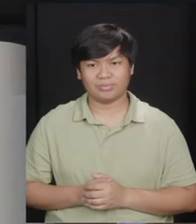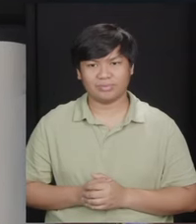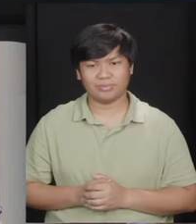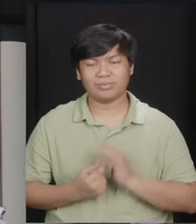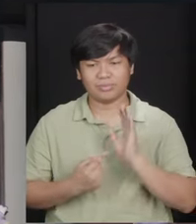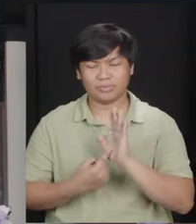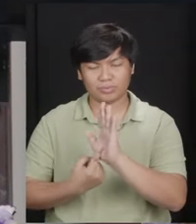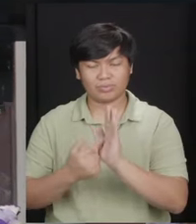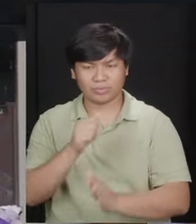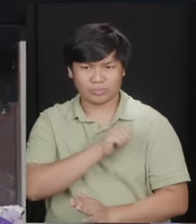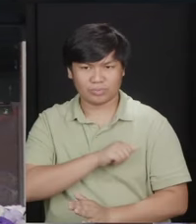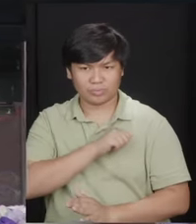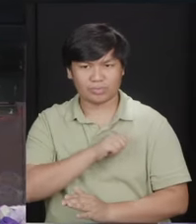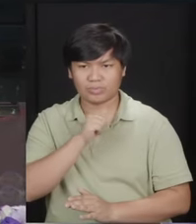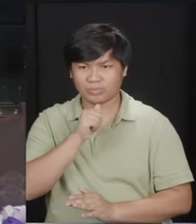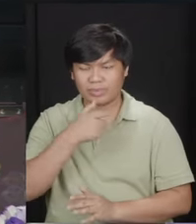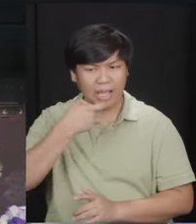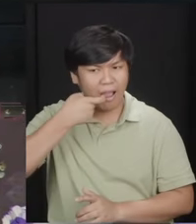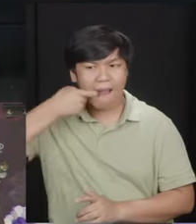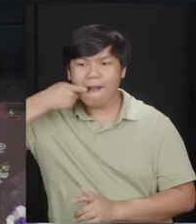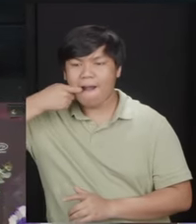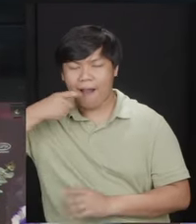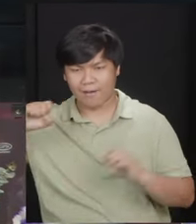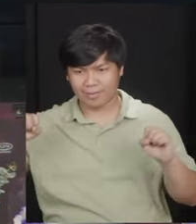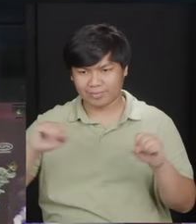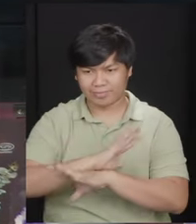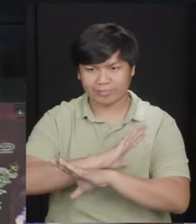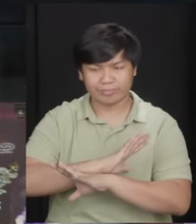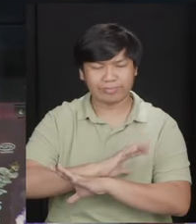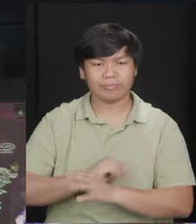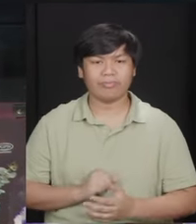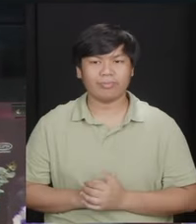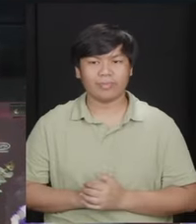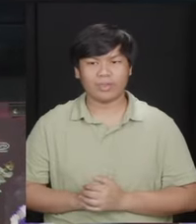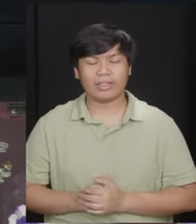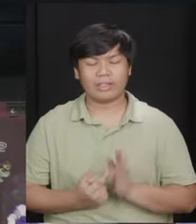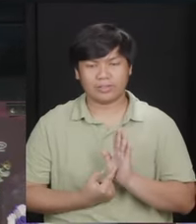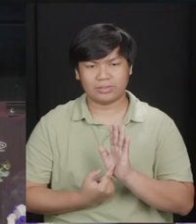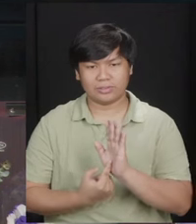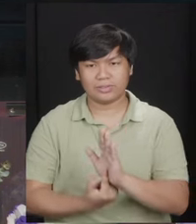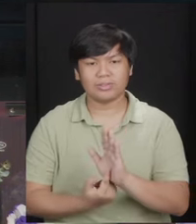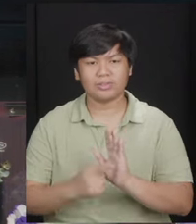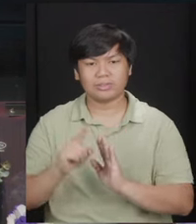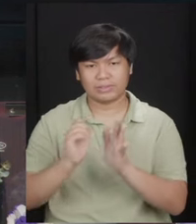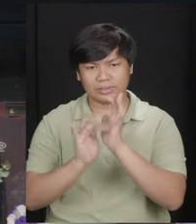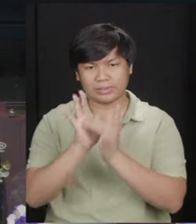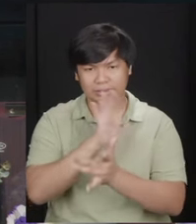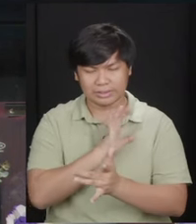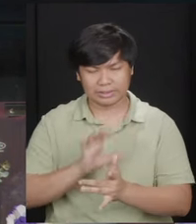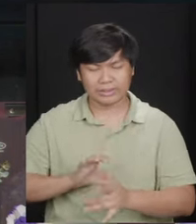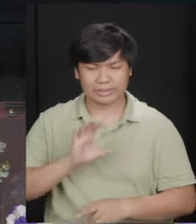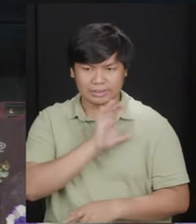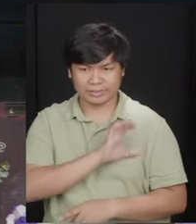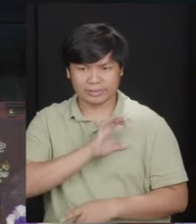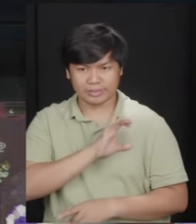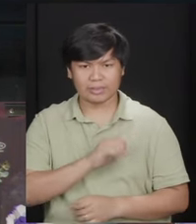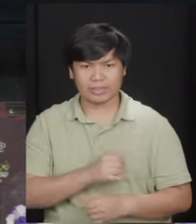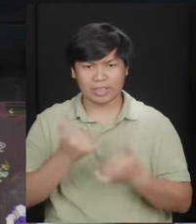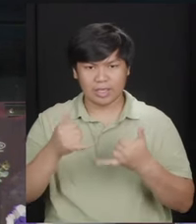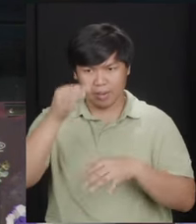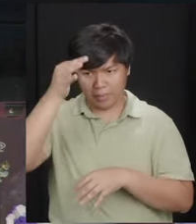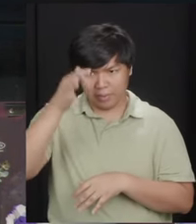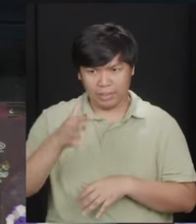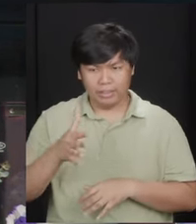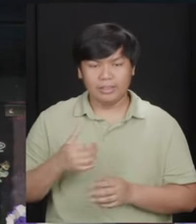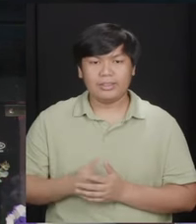an attitude of not being swallowed up by vengeance. And that's demonstrated by Jesus himself. Now, Pastor,